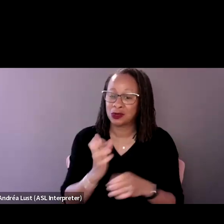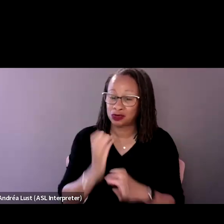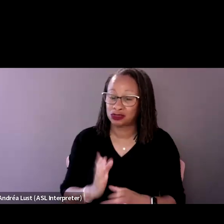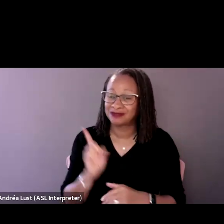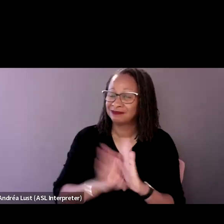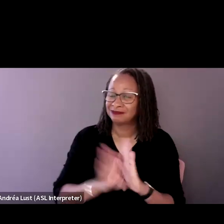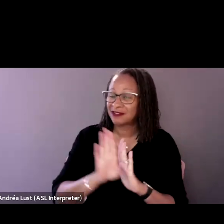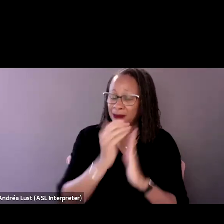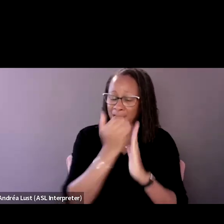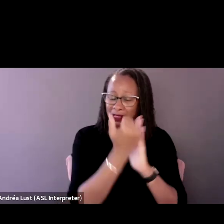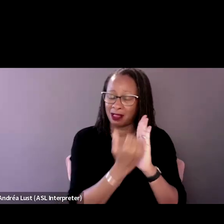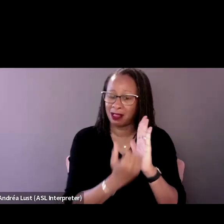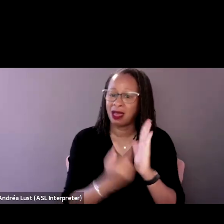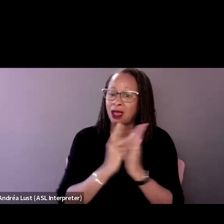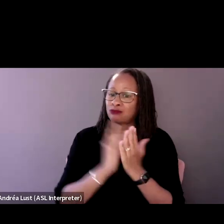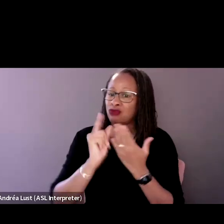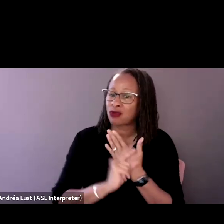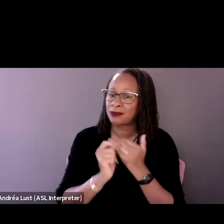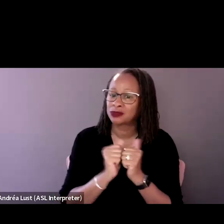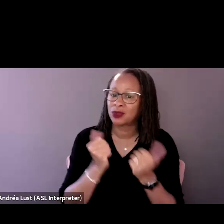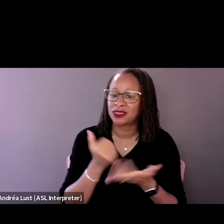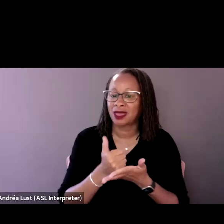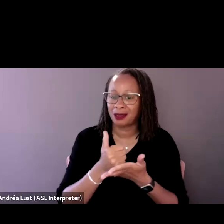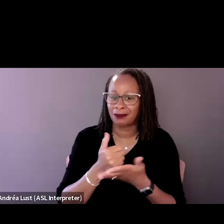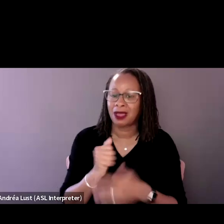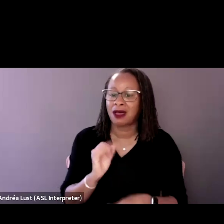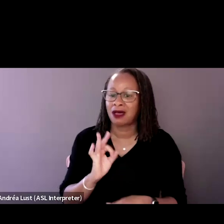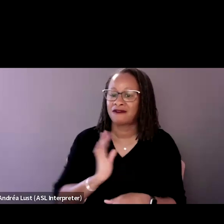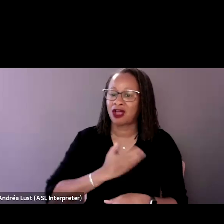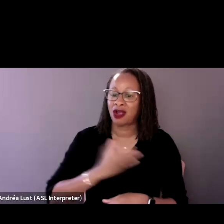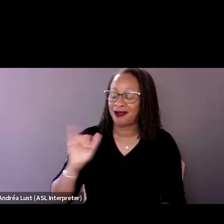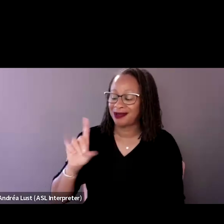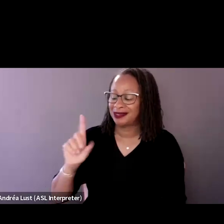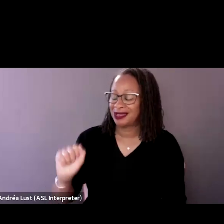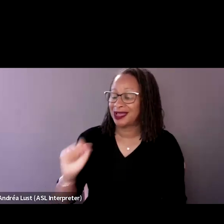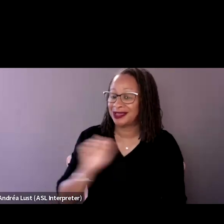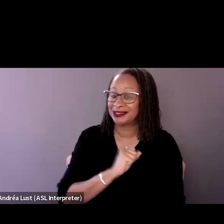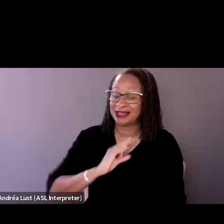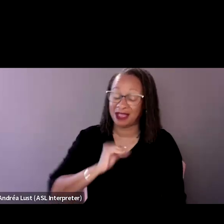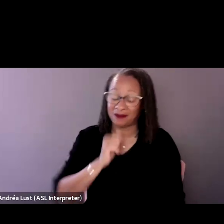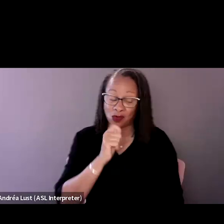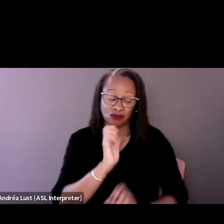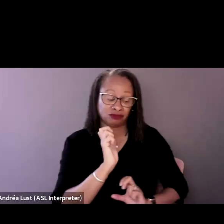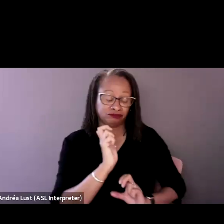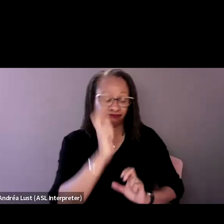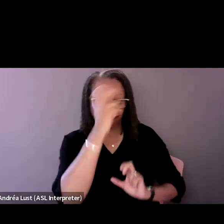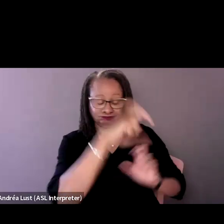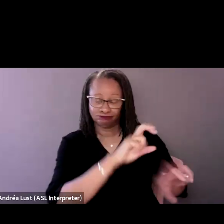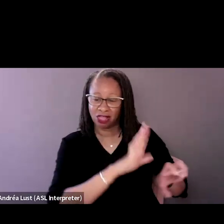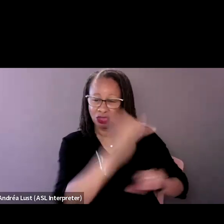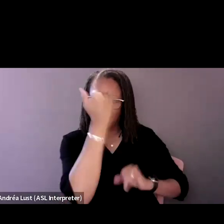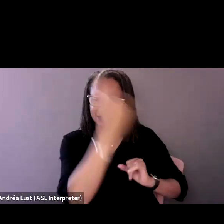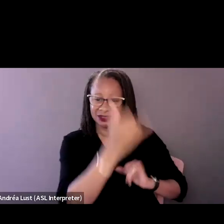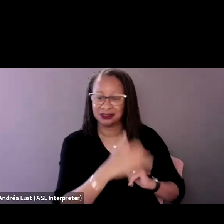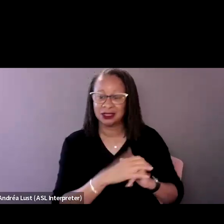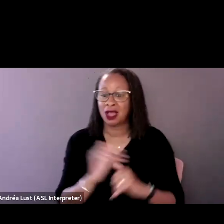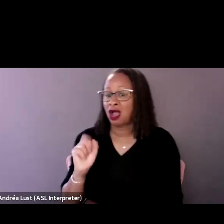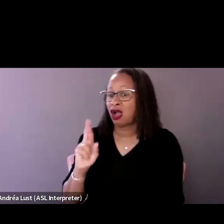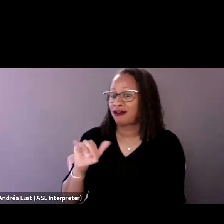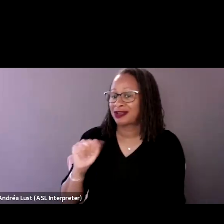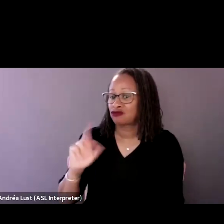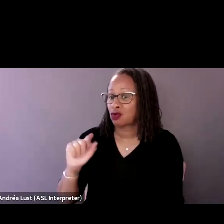these programs with the help of our IDA staff. So our grantees are Arya Rothe, who will be